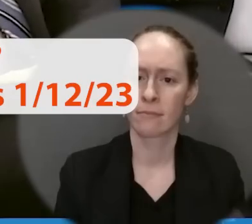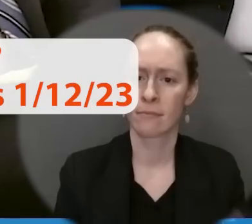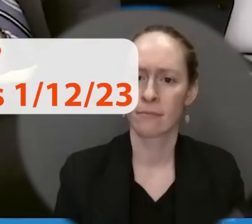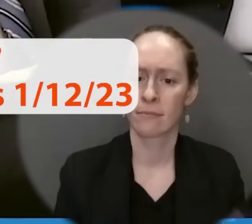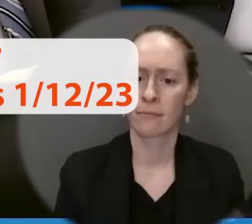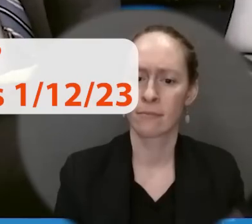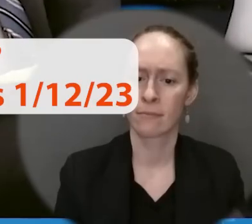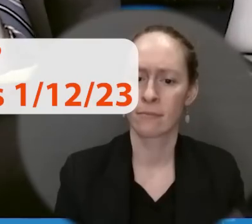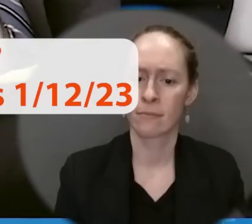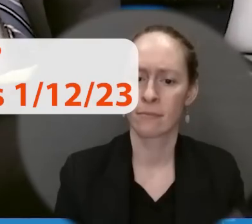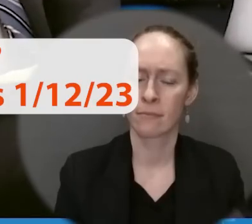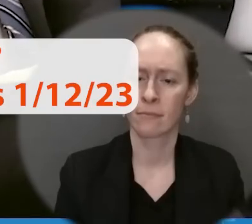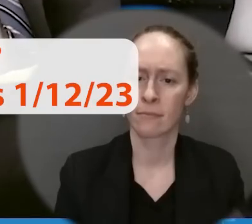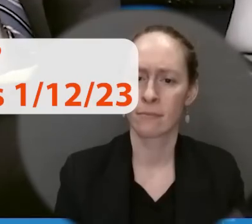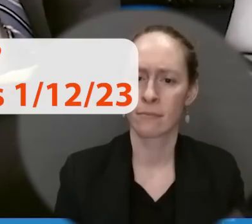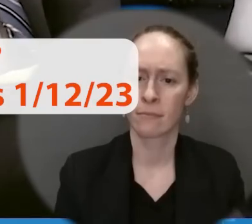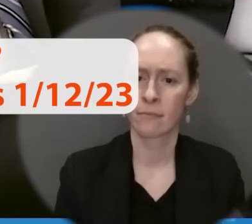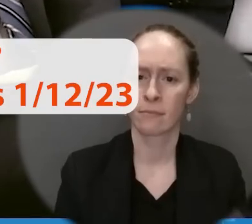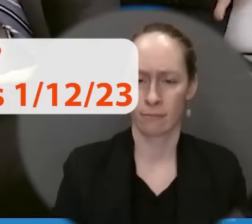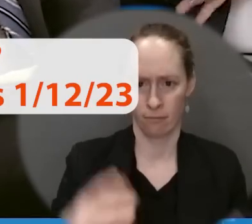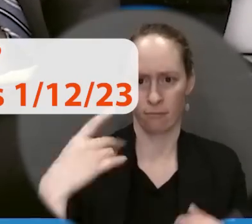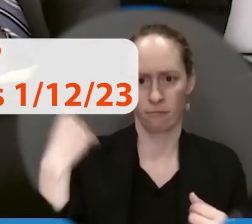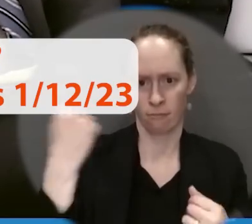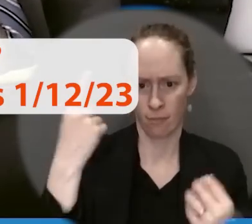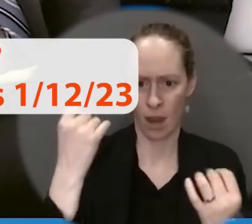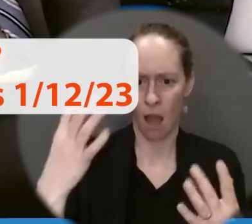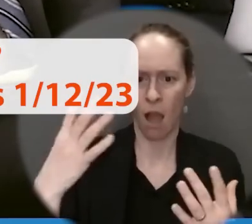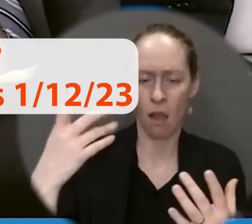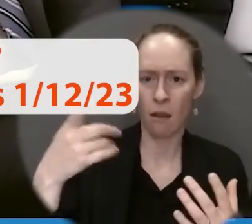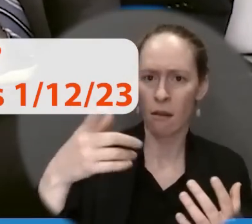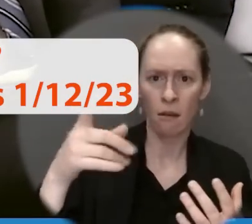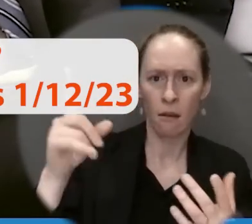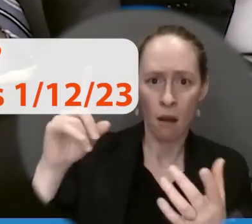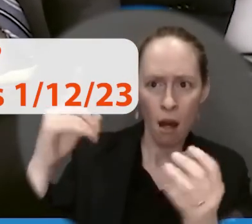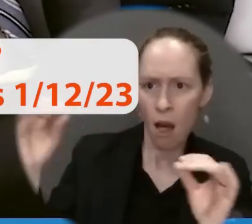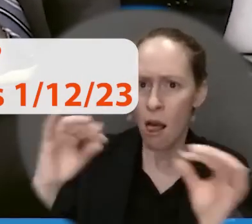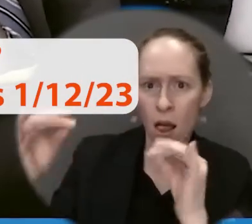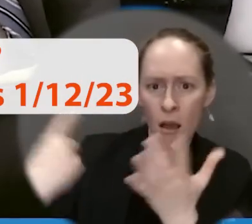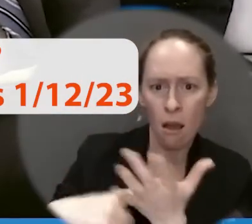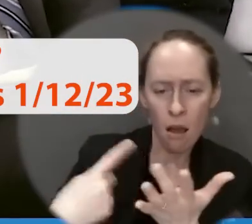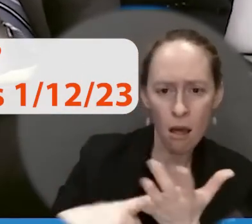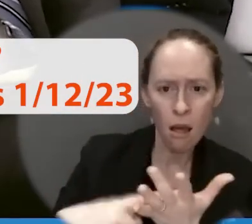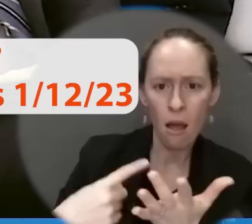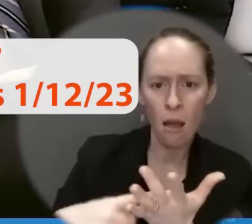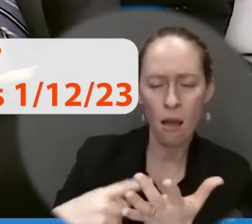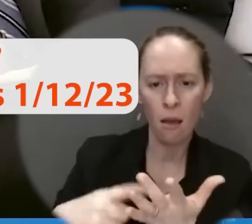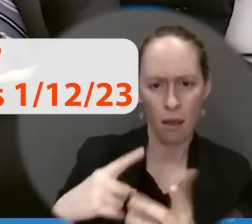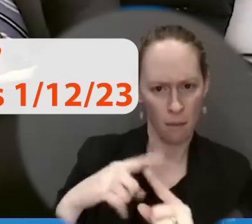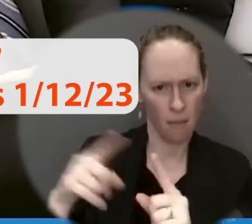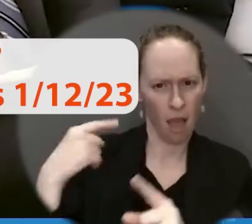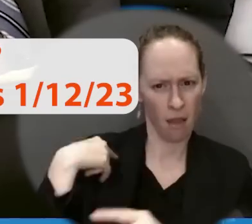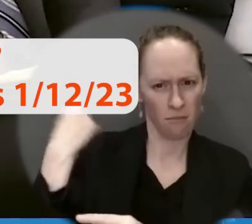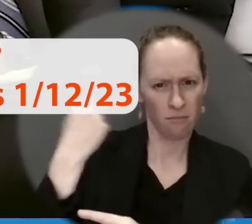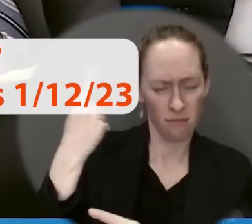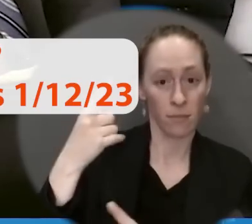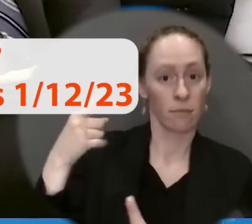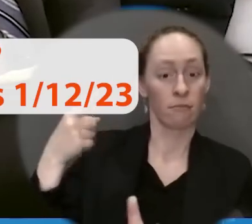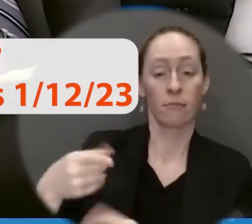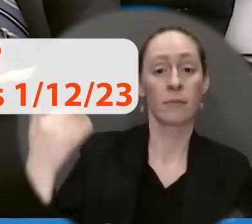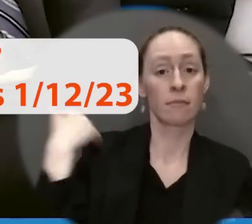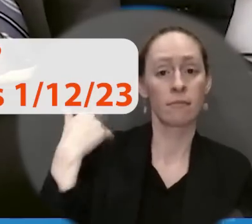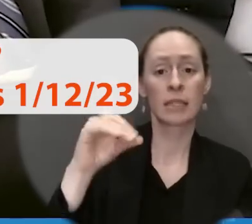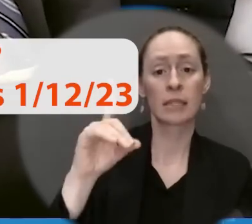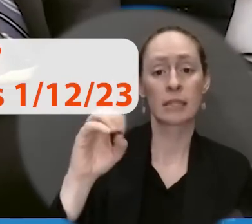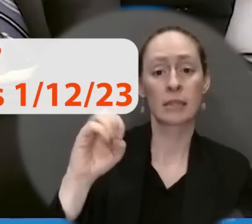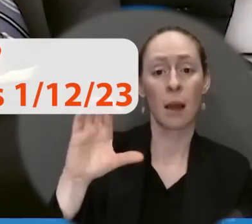City, all the conversation was about the documents in the office. However, according to the Attorney General, documents were found on December 20th in his garage in Wilmington. Why was